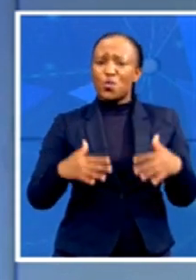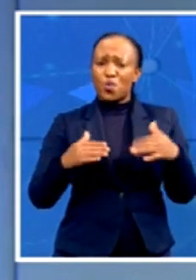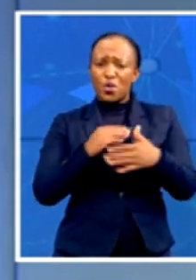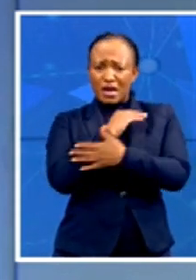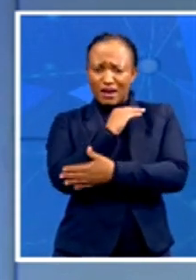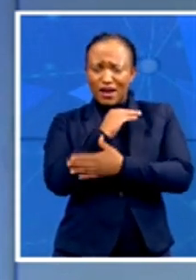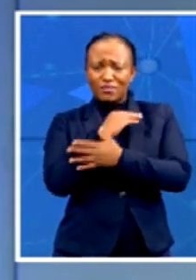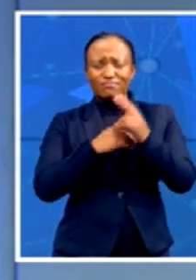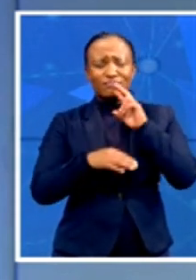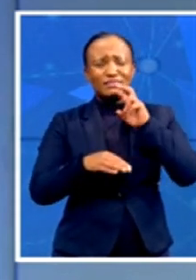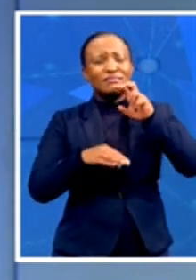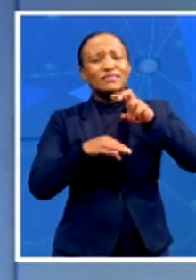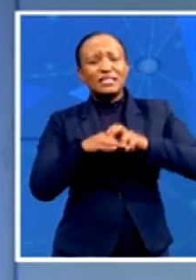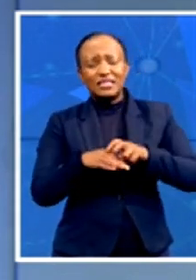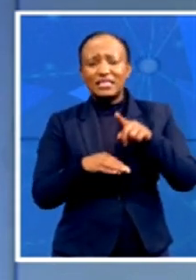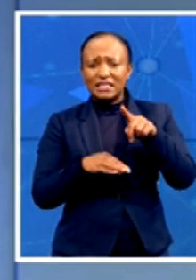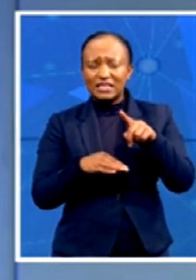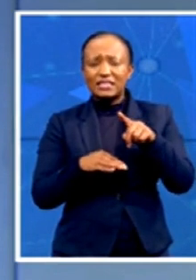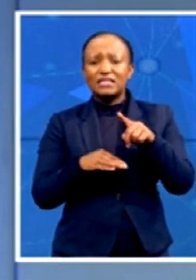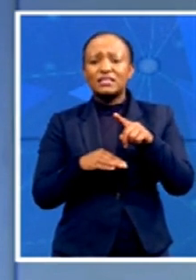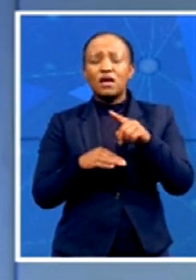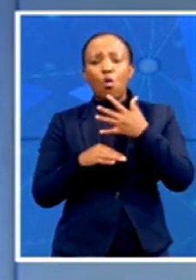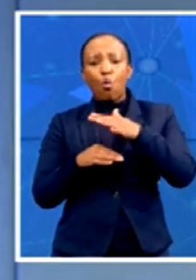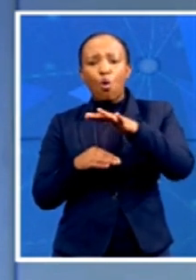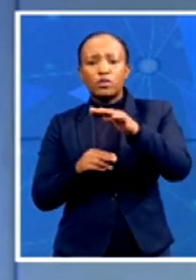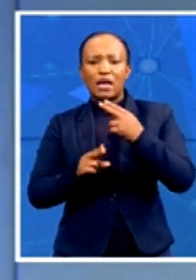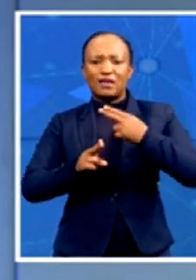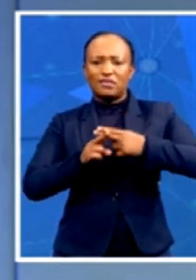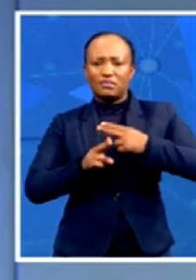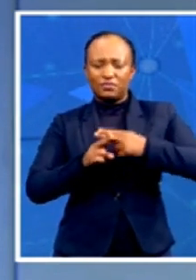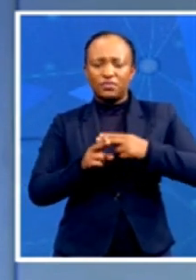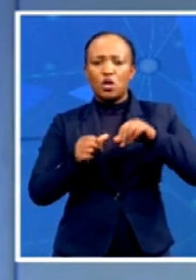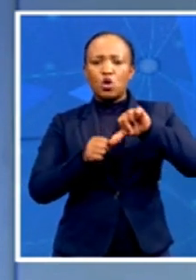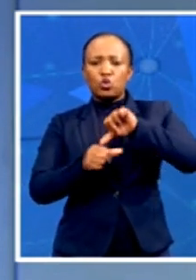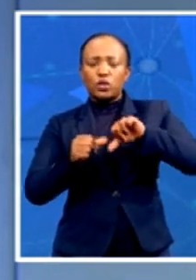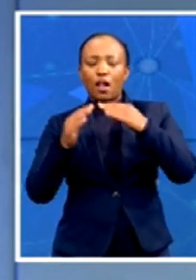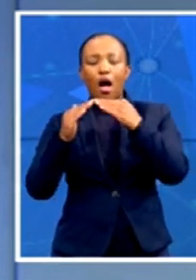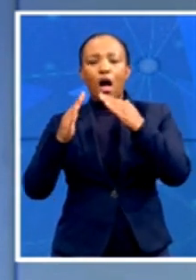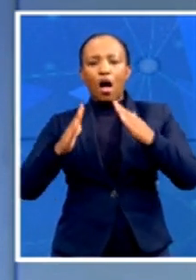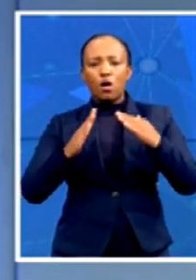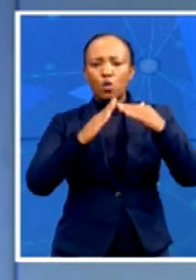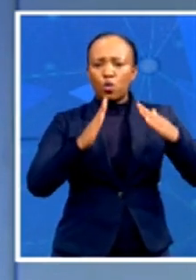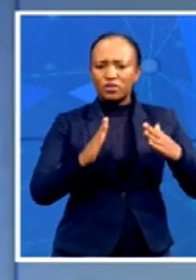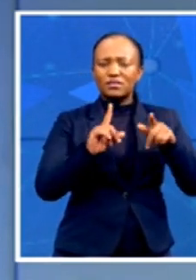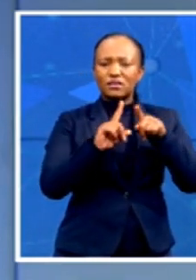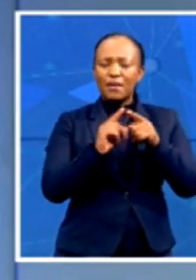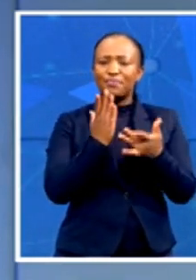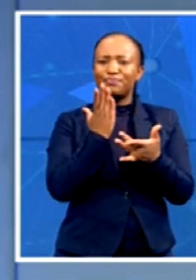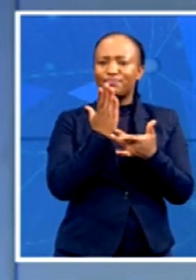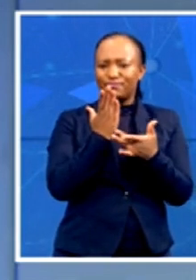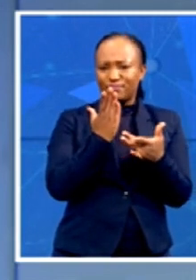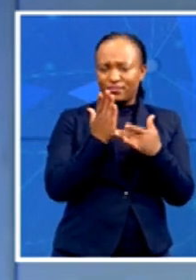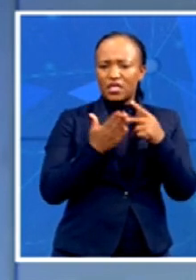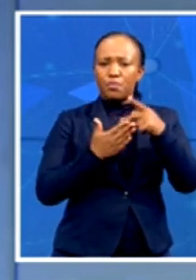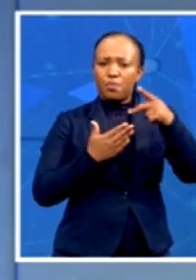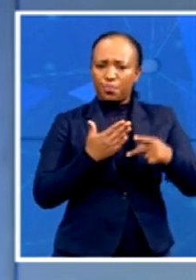and sanitation, social housing, and digital projects. We are also making progress with the establishment